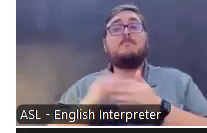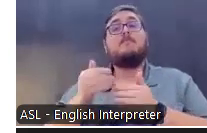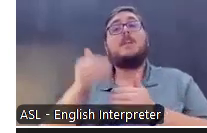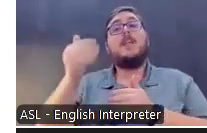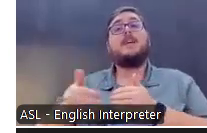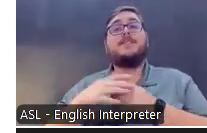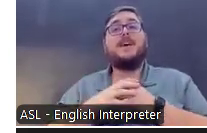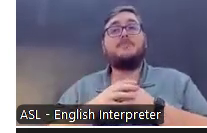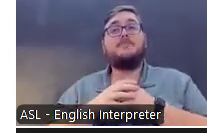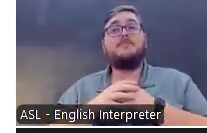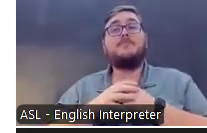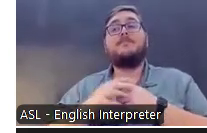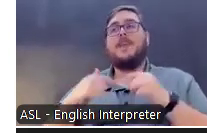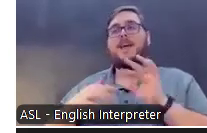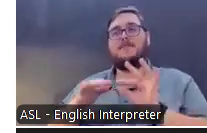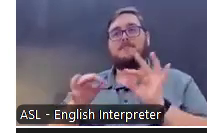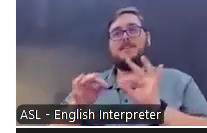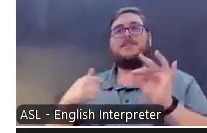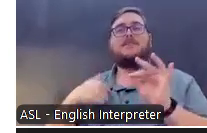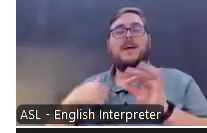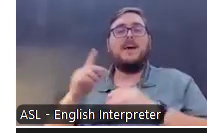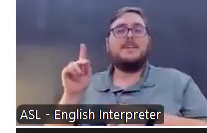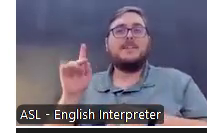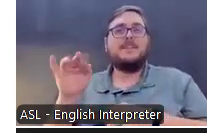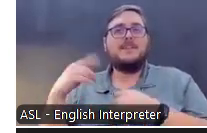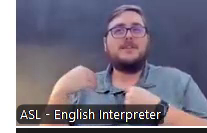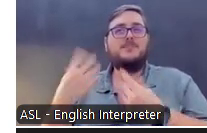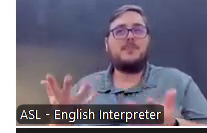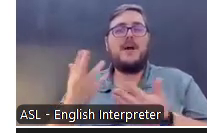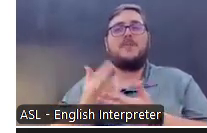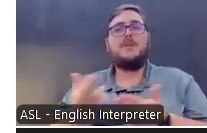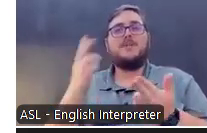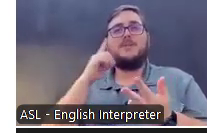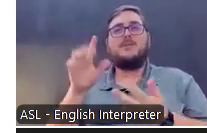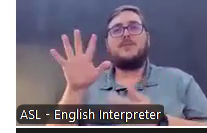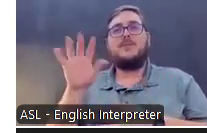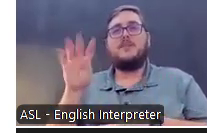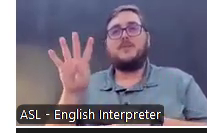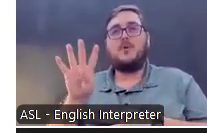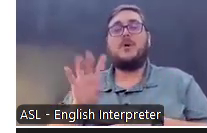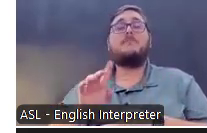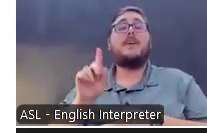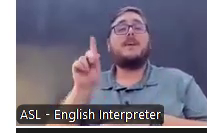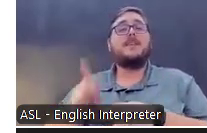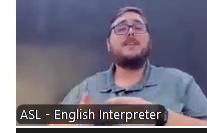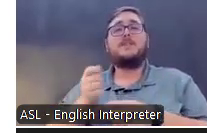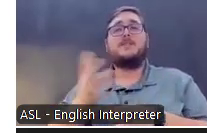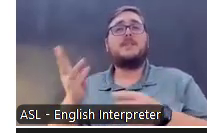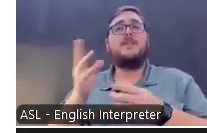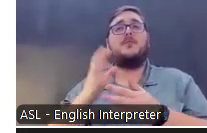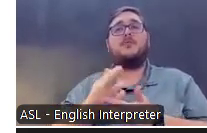As I mentioned, I did provide resources about Section 504. Here are a couple of resources that provide